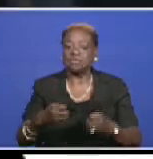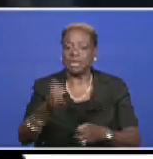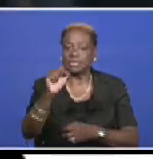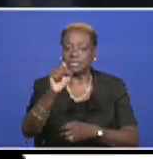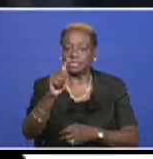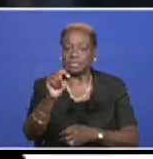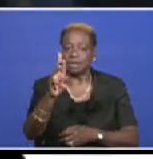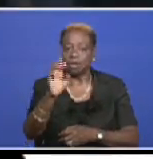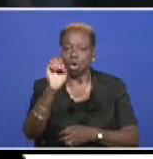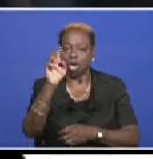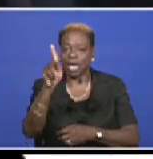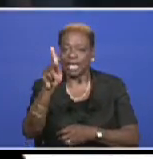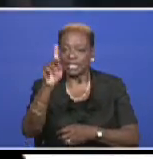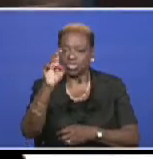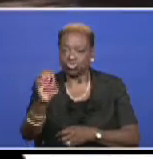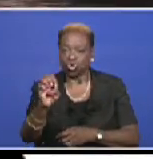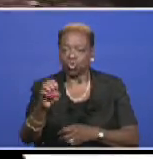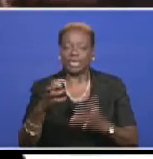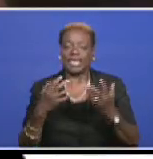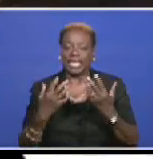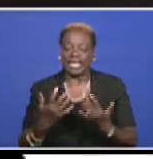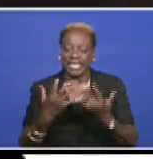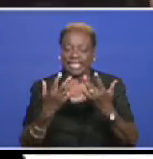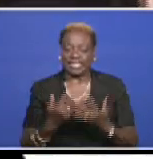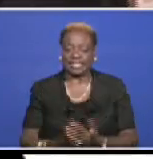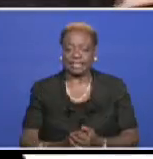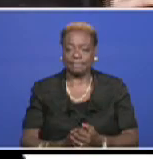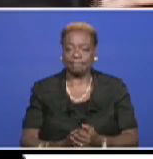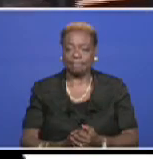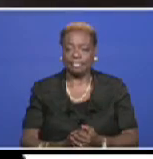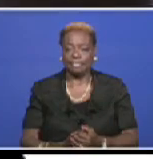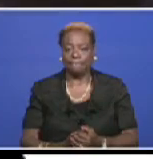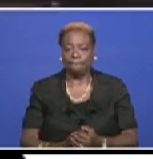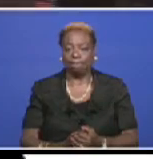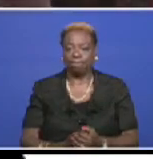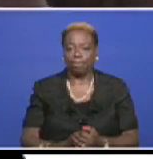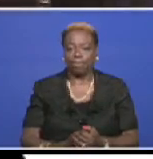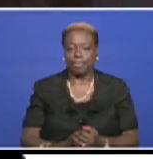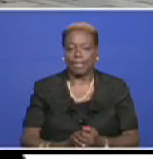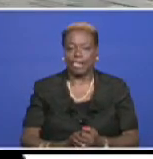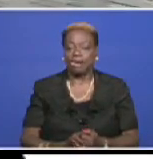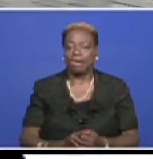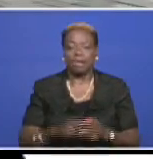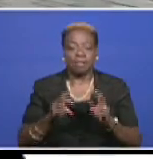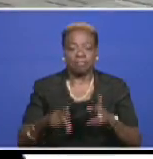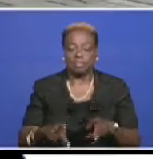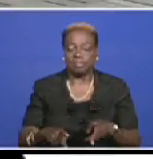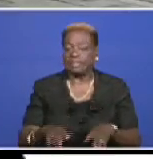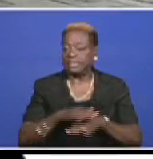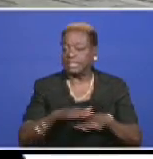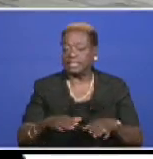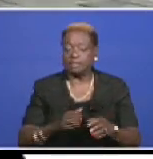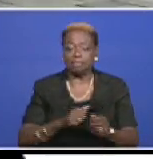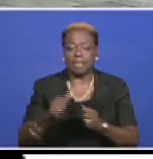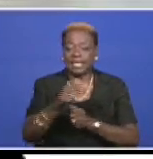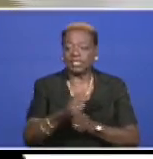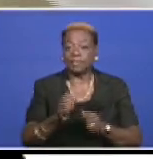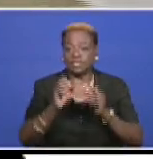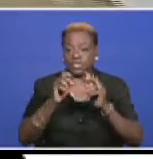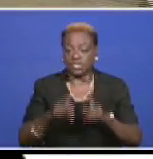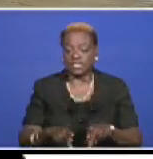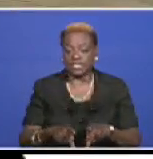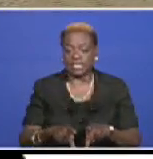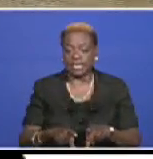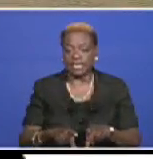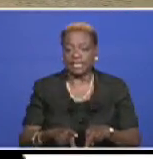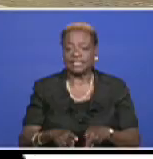It can give him the stroke. And while BPL executives call the events of this weekend an anomaly, residents did not pass up the opportunity to provide this advice